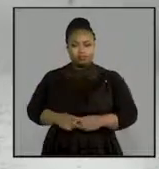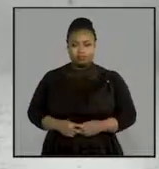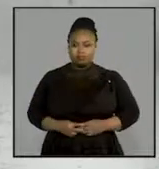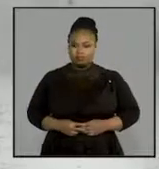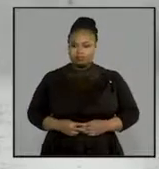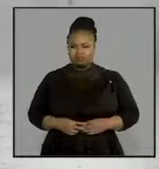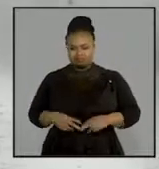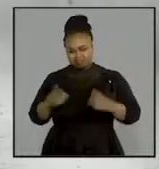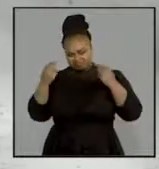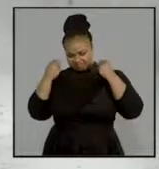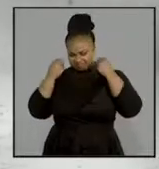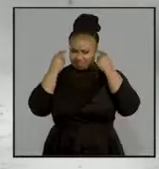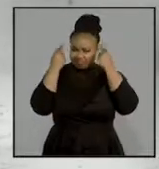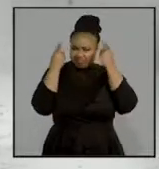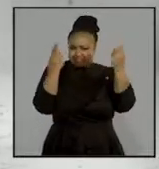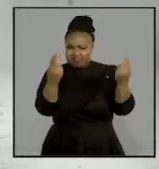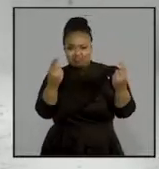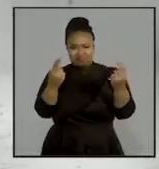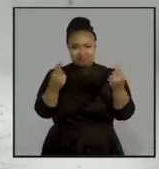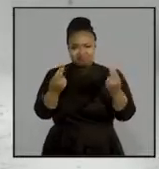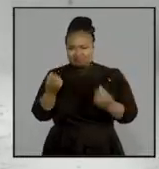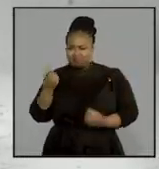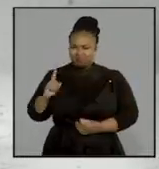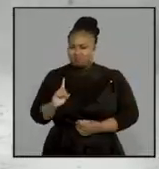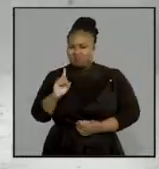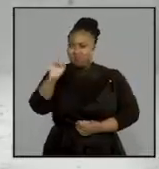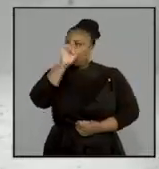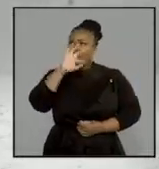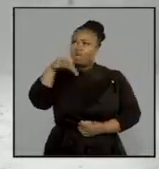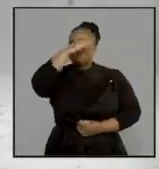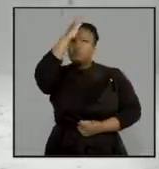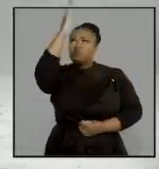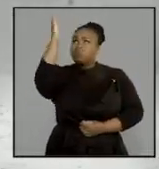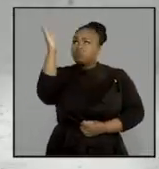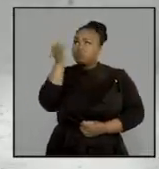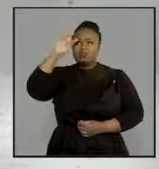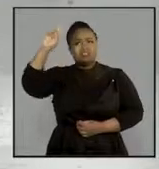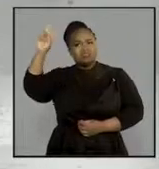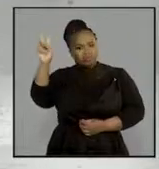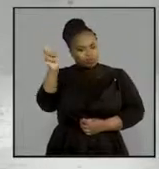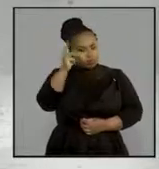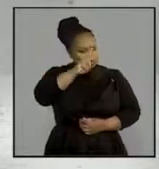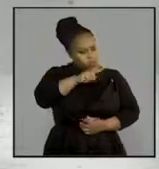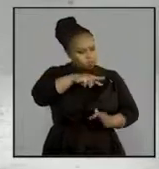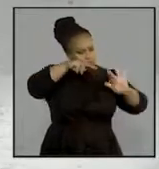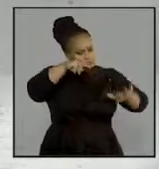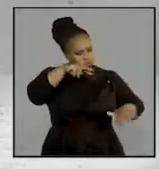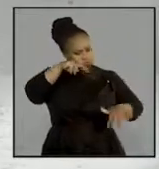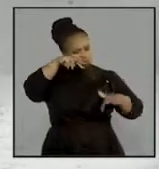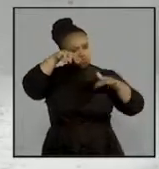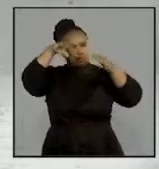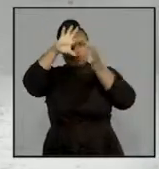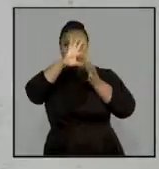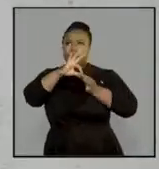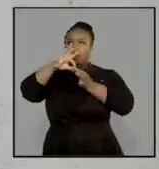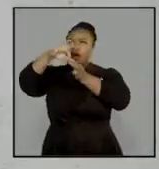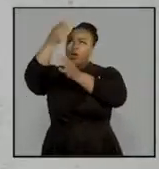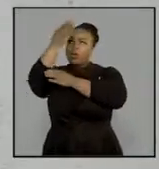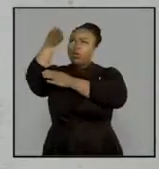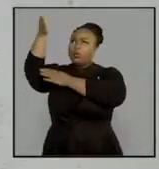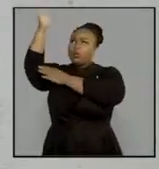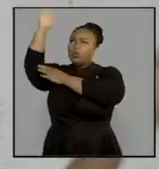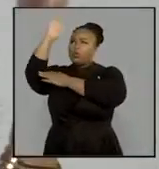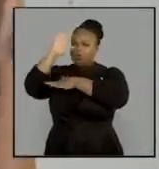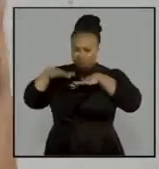Stand as tall as time, because these skies bear witness to how mere dust can rise to meet God in the air.